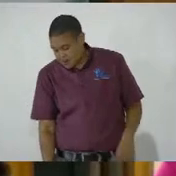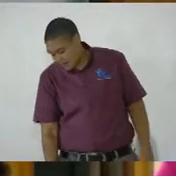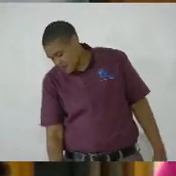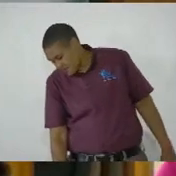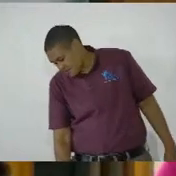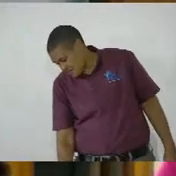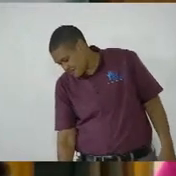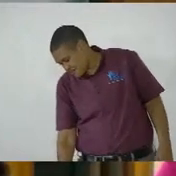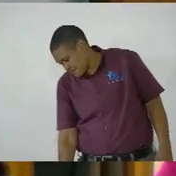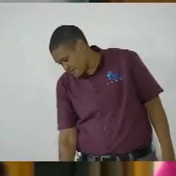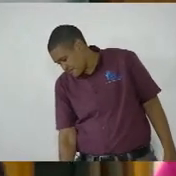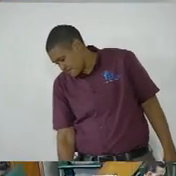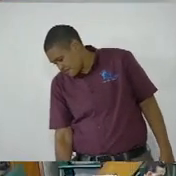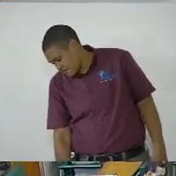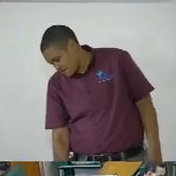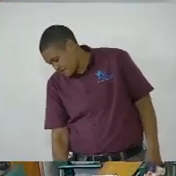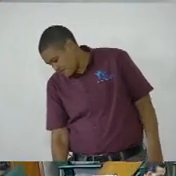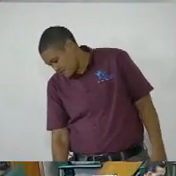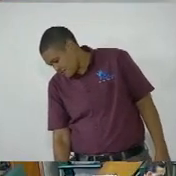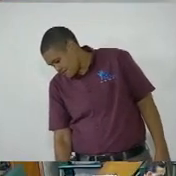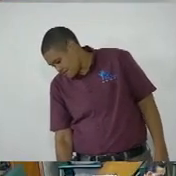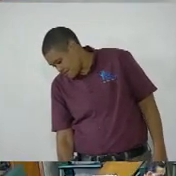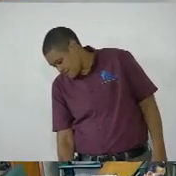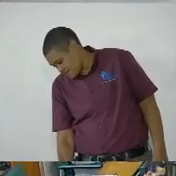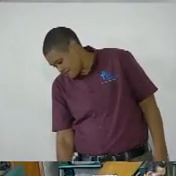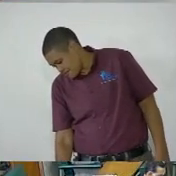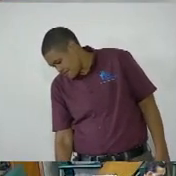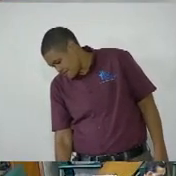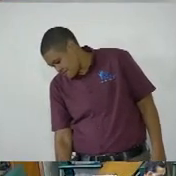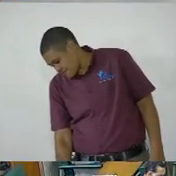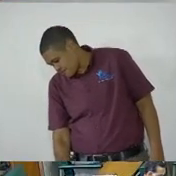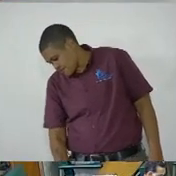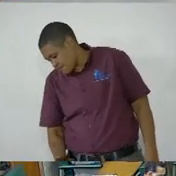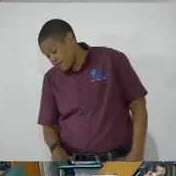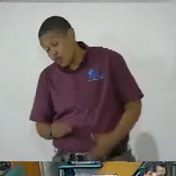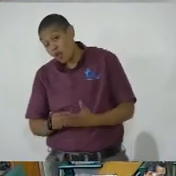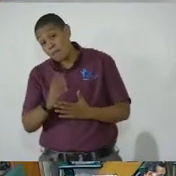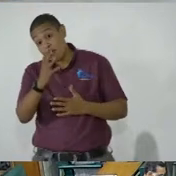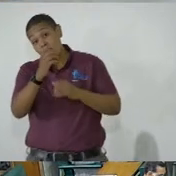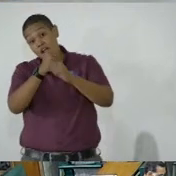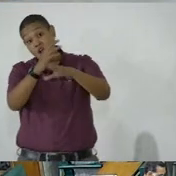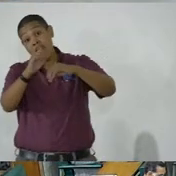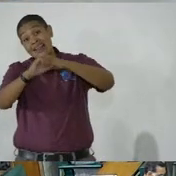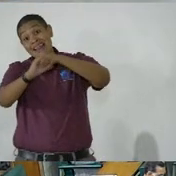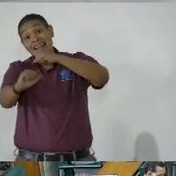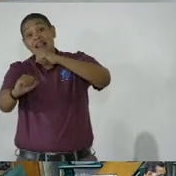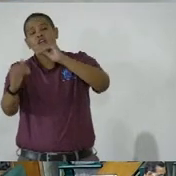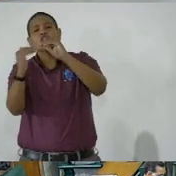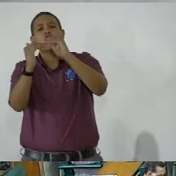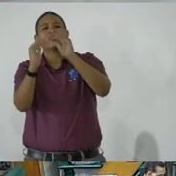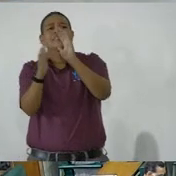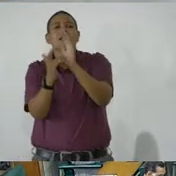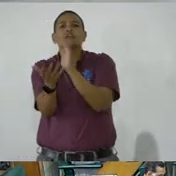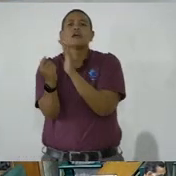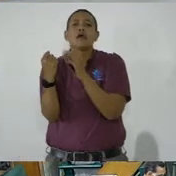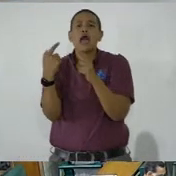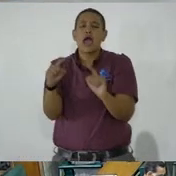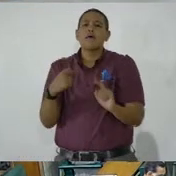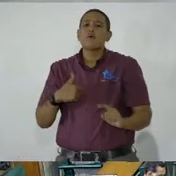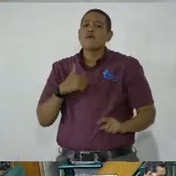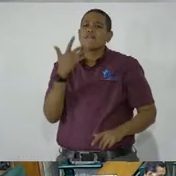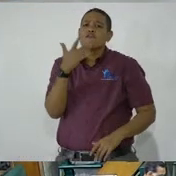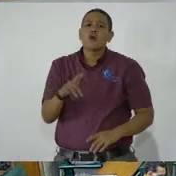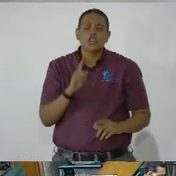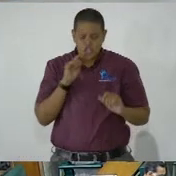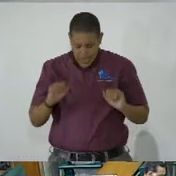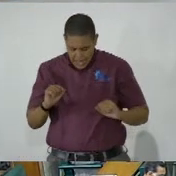the procurement is causing some delay in getting these justice centres built. We were very fortunate, Madam Speaker, to be able